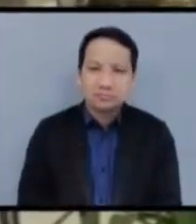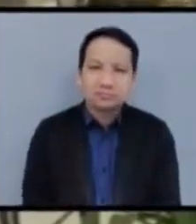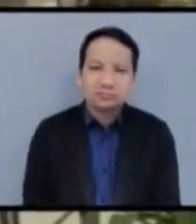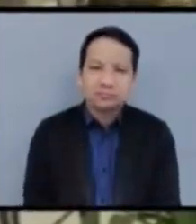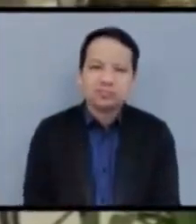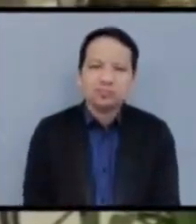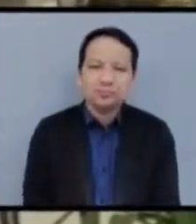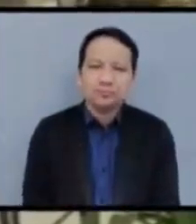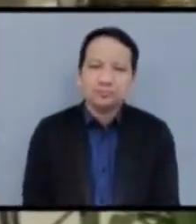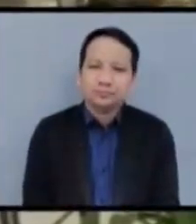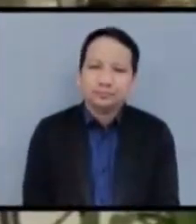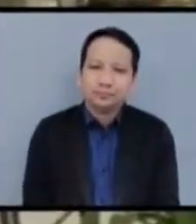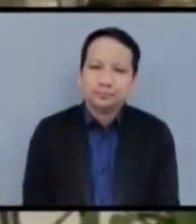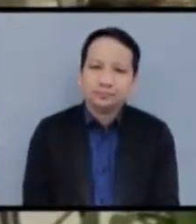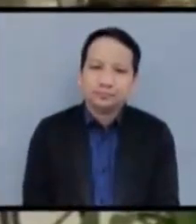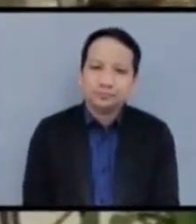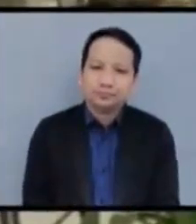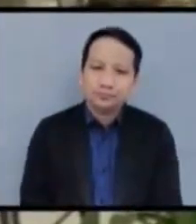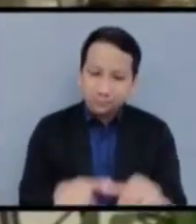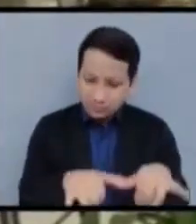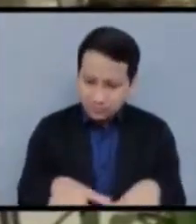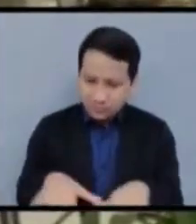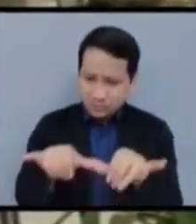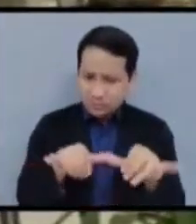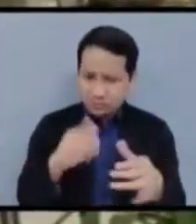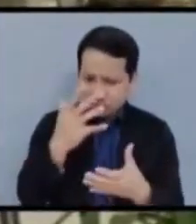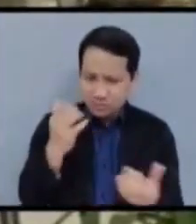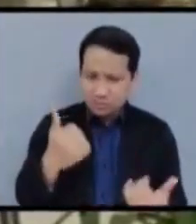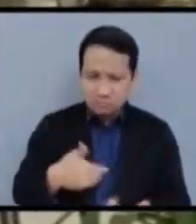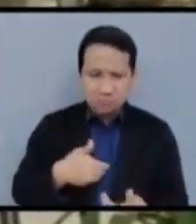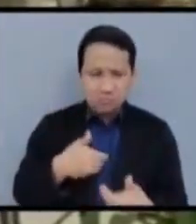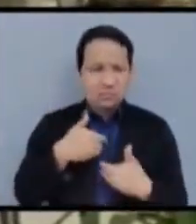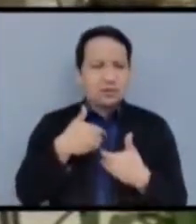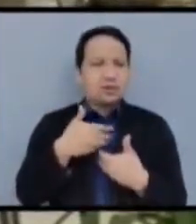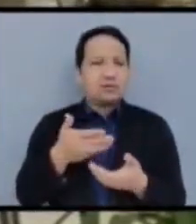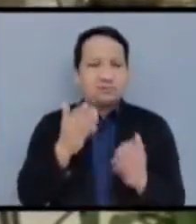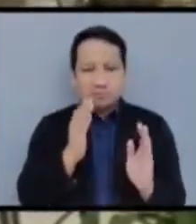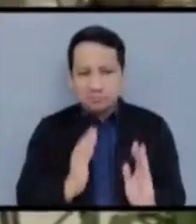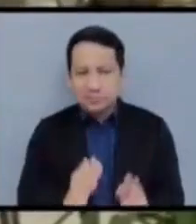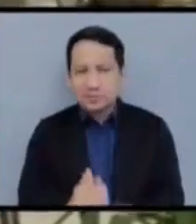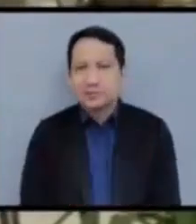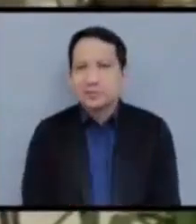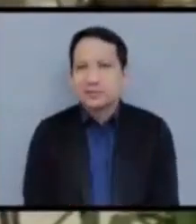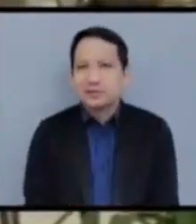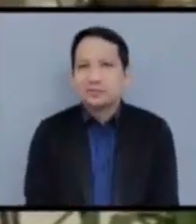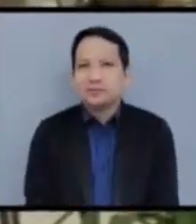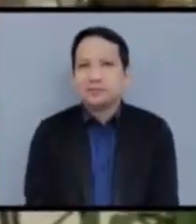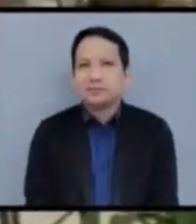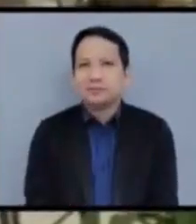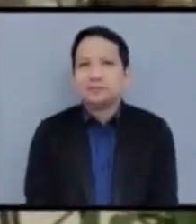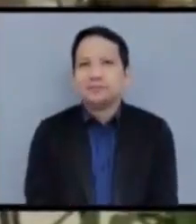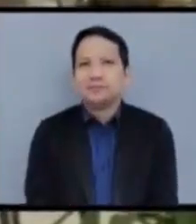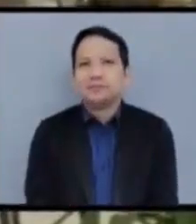But Brutus said he was ambitious, and Brutus is an honorable. Yeah.